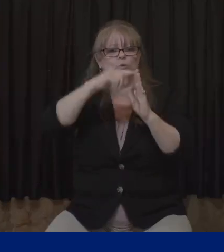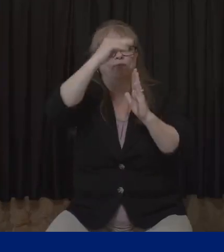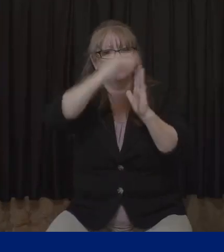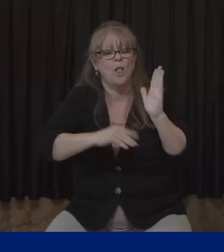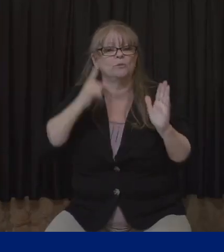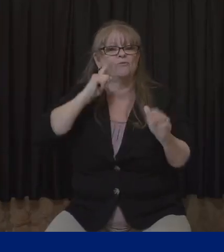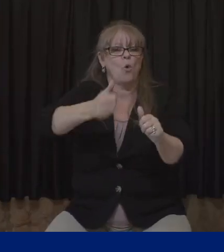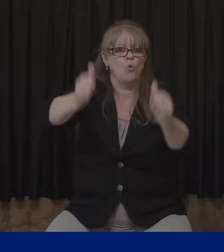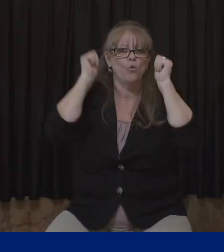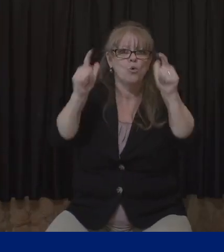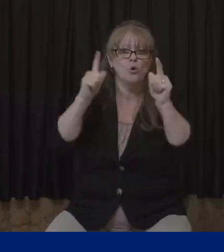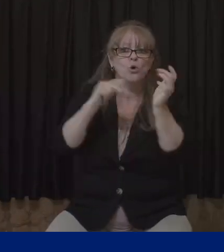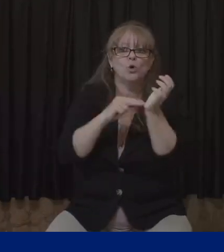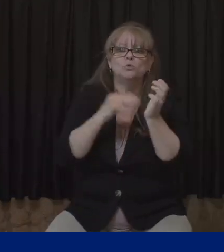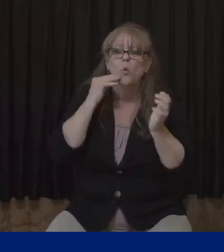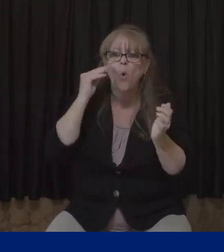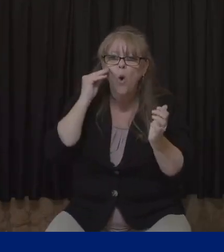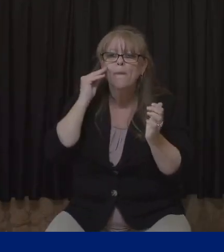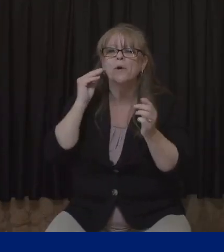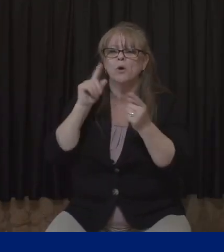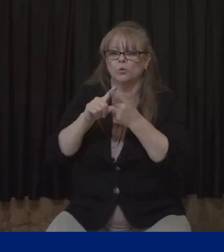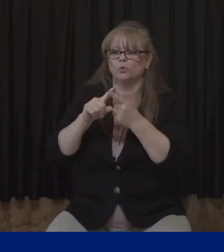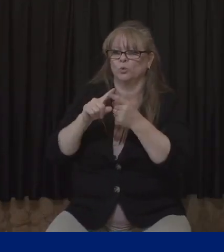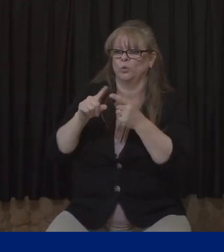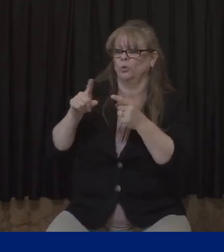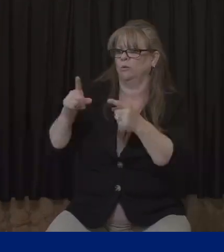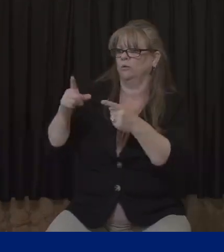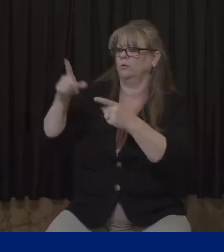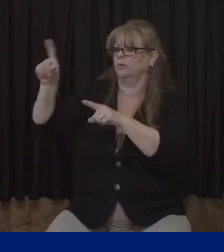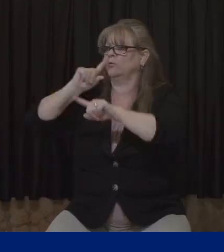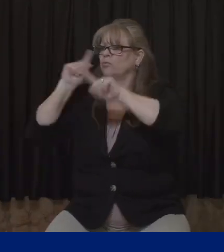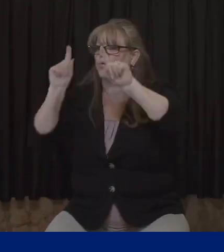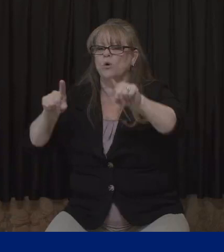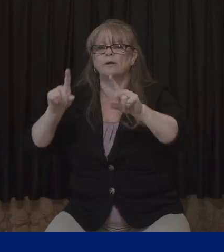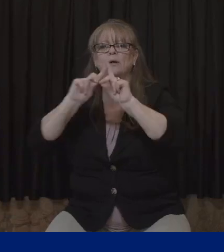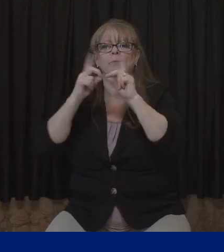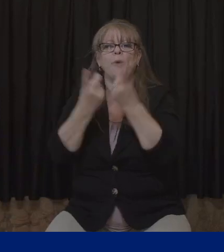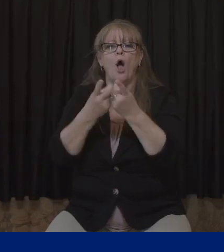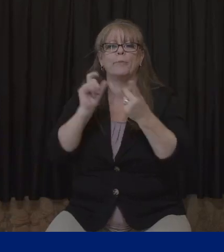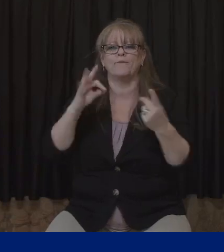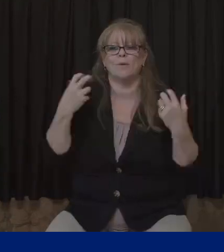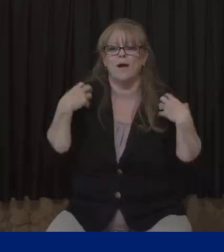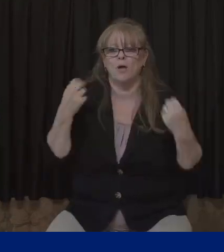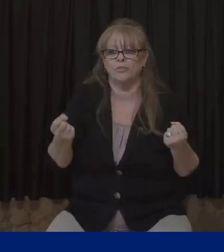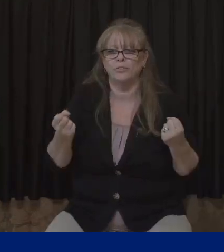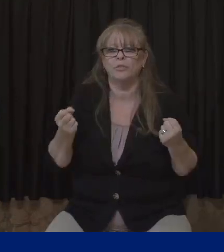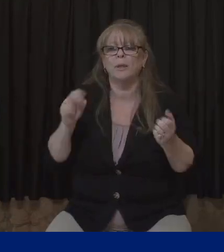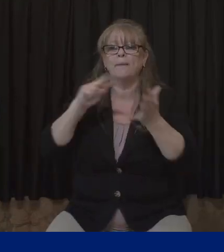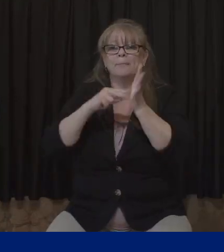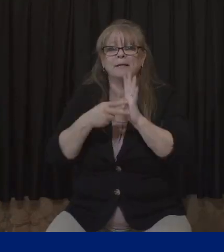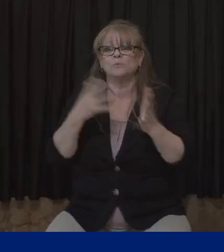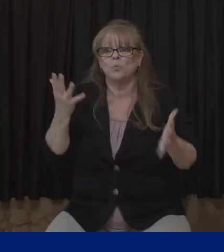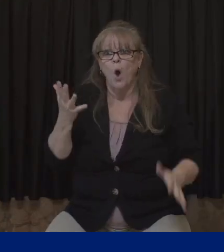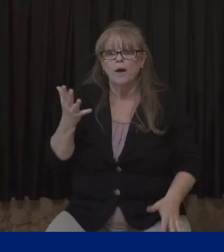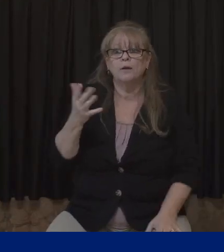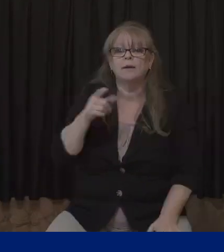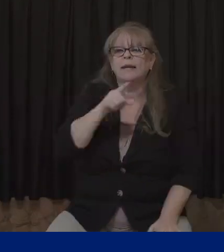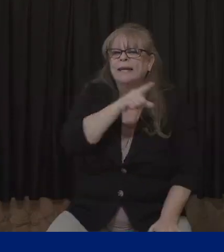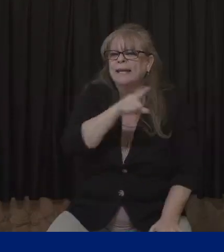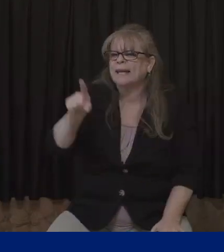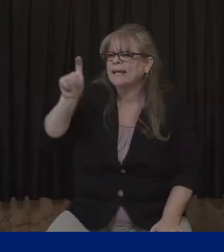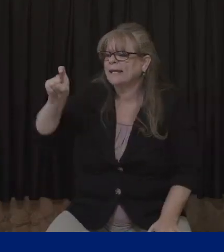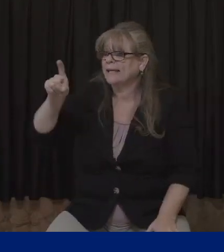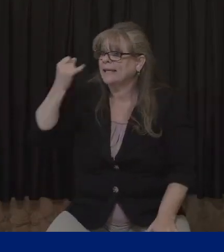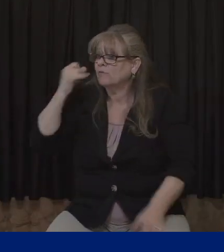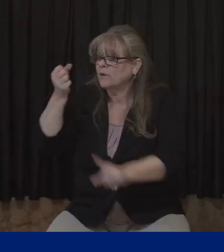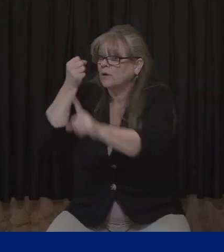Every facility needs to have a plan to isolate people who have COVID-19 symptoms or positive tests without symptoms. We already